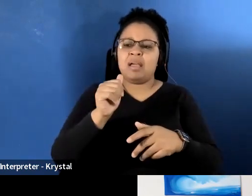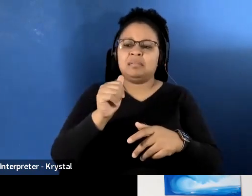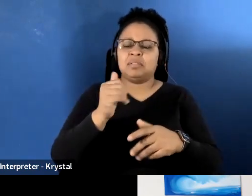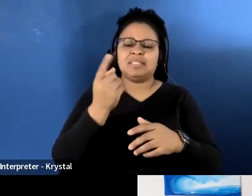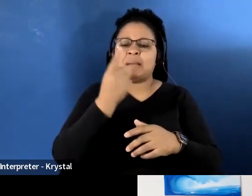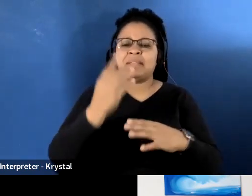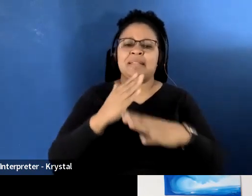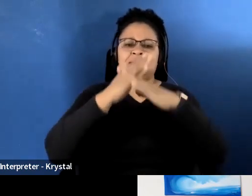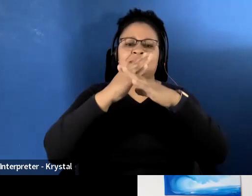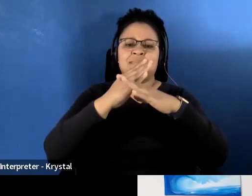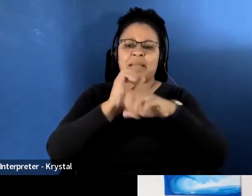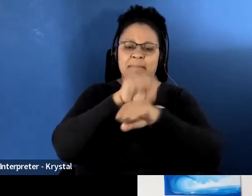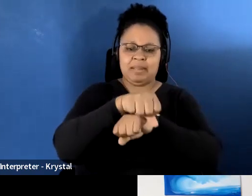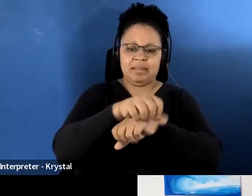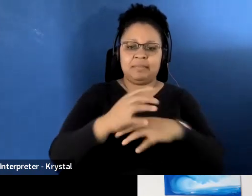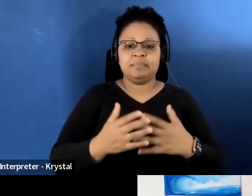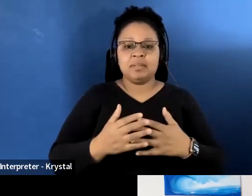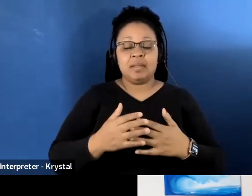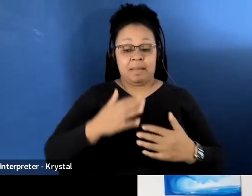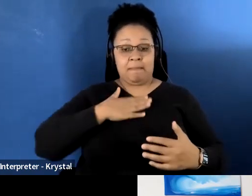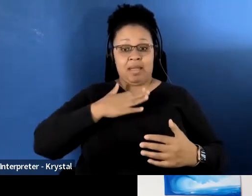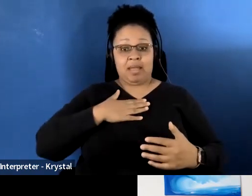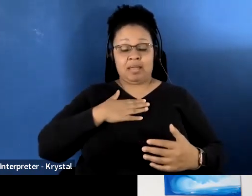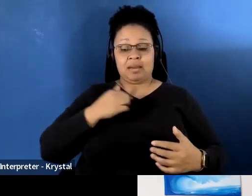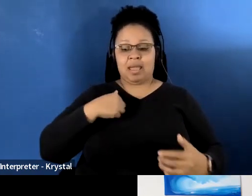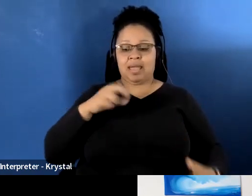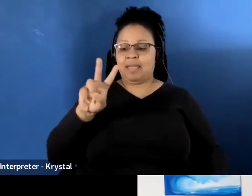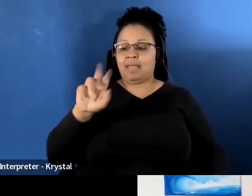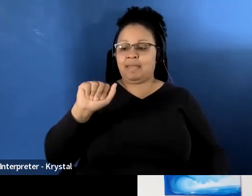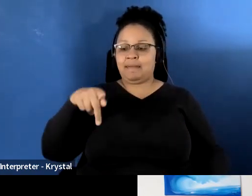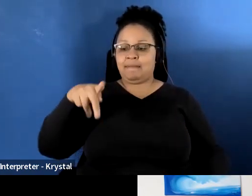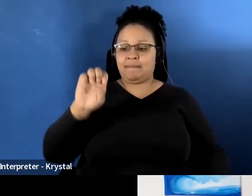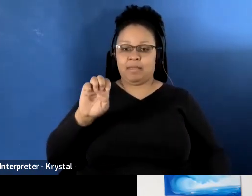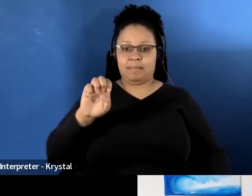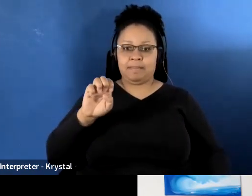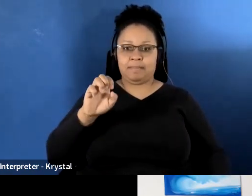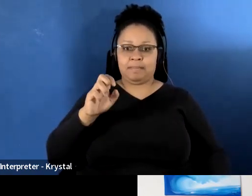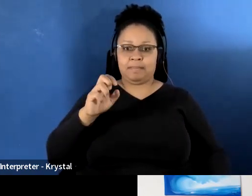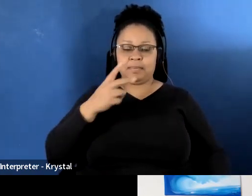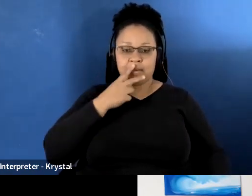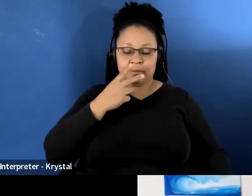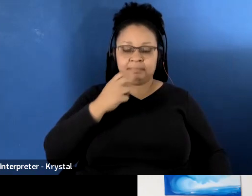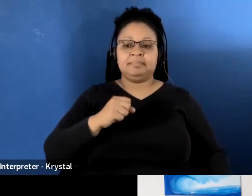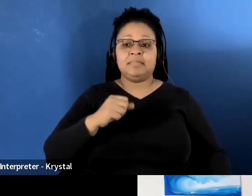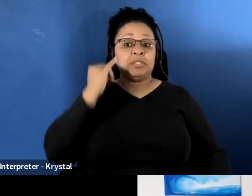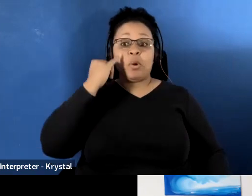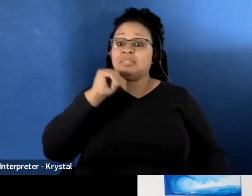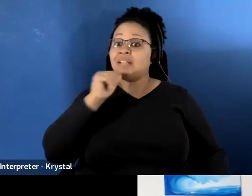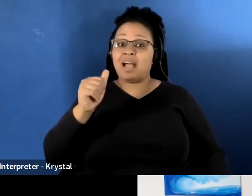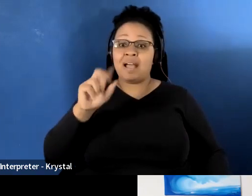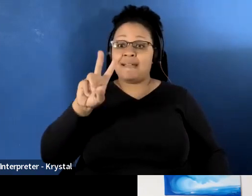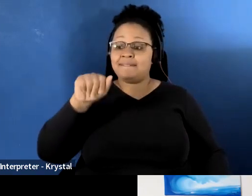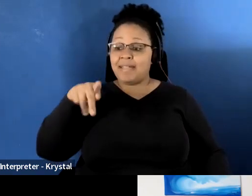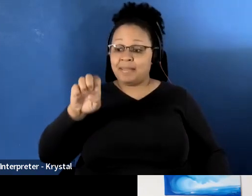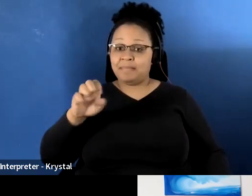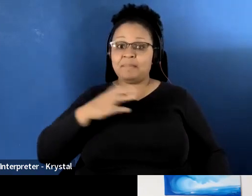I vape, and if I didn't vape, I'm pretty sure my family would either kick me out or you'd find me